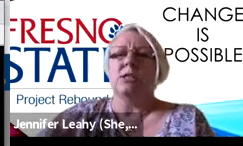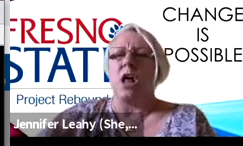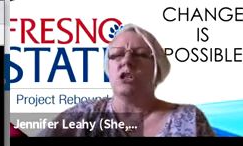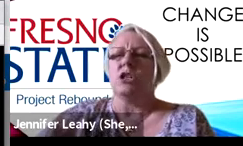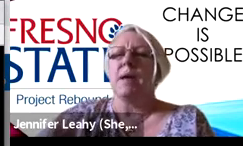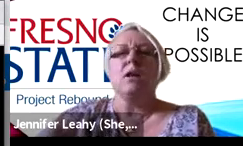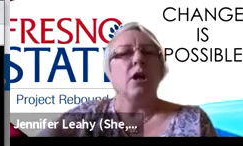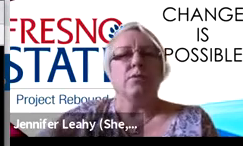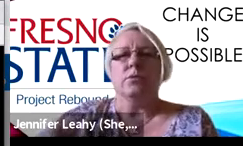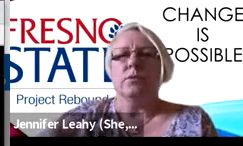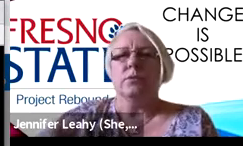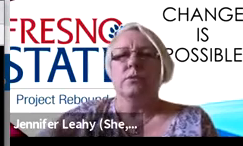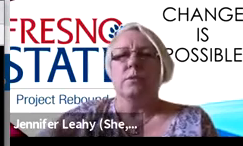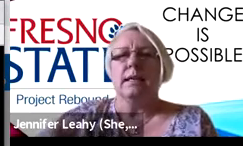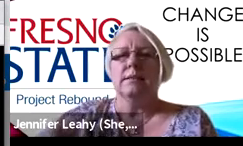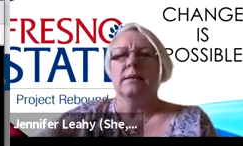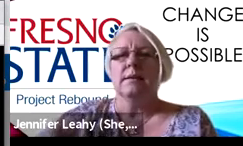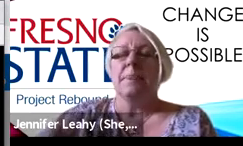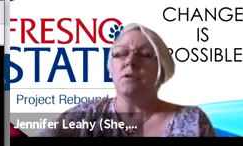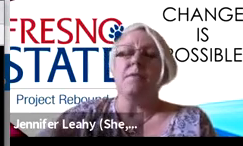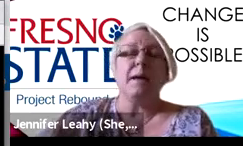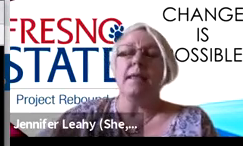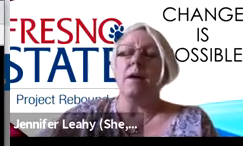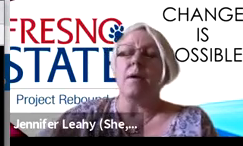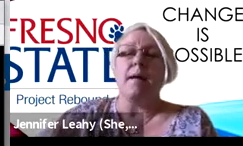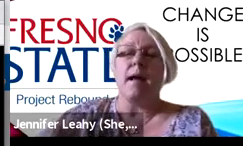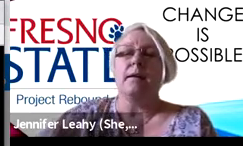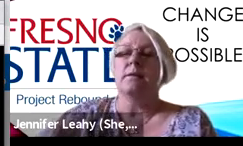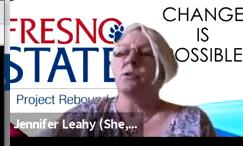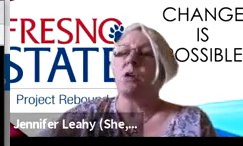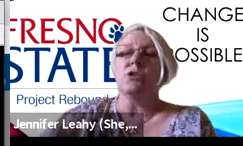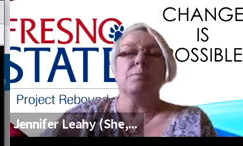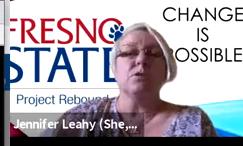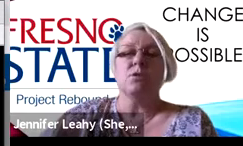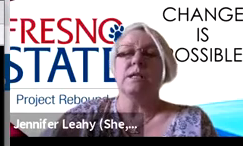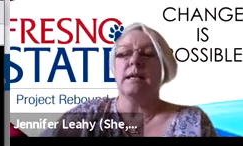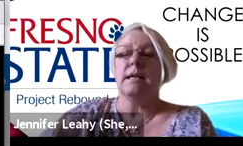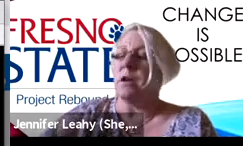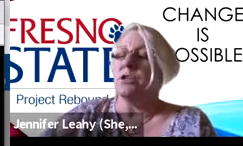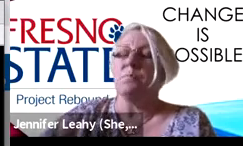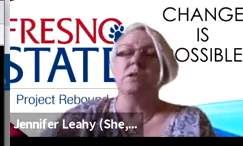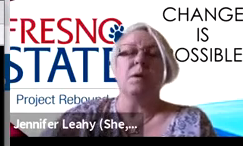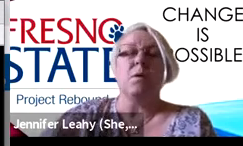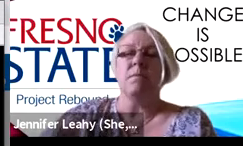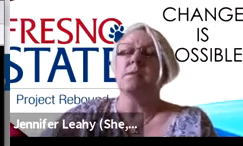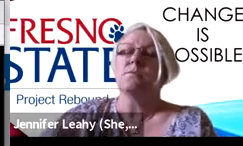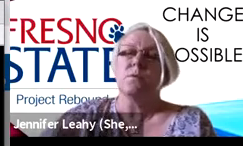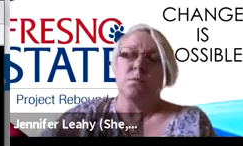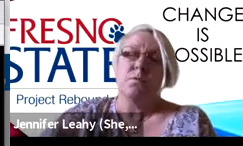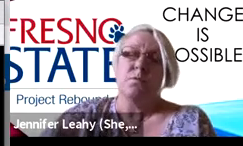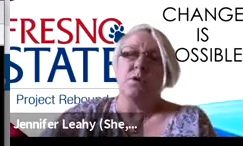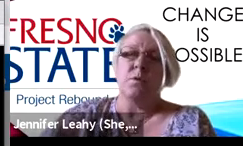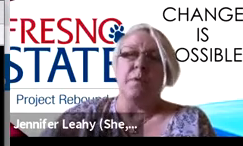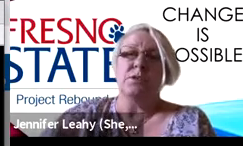grant and a scholarship and a loan, right? You don't have to pay that grant back. The scholarship is yours to keep as long as you meet the requirements